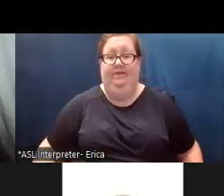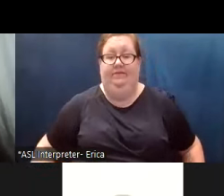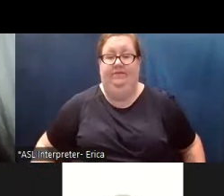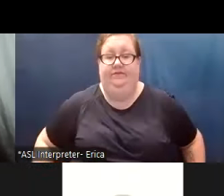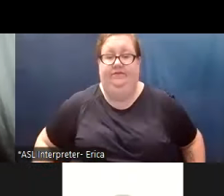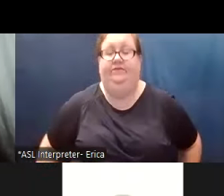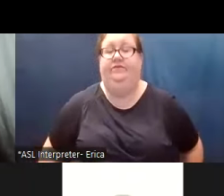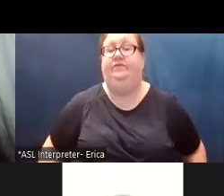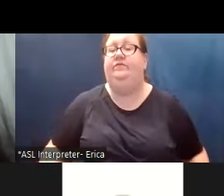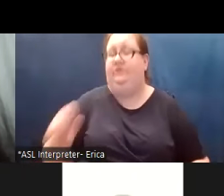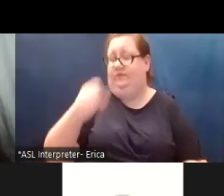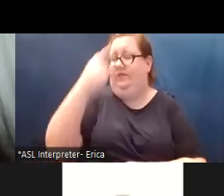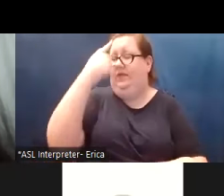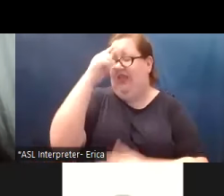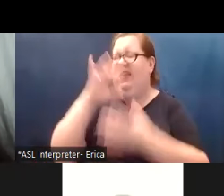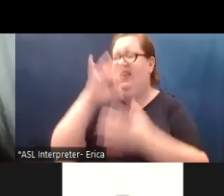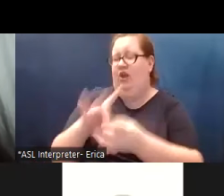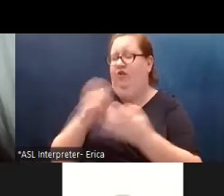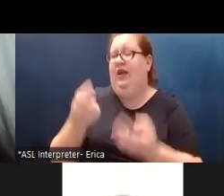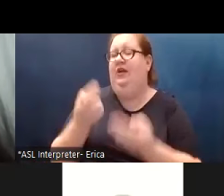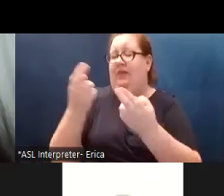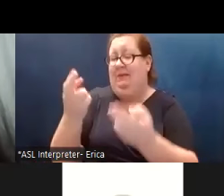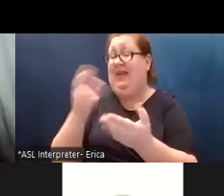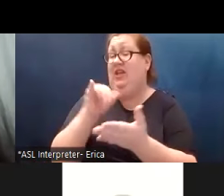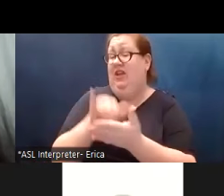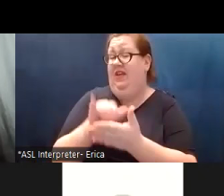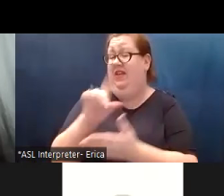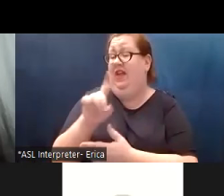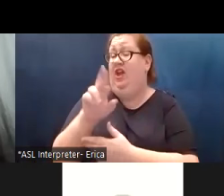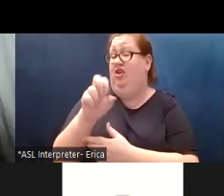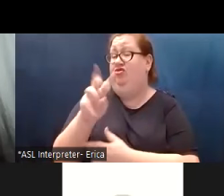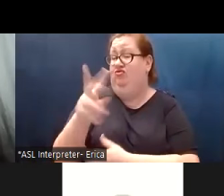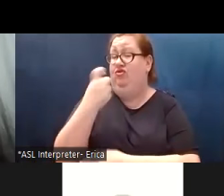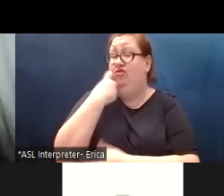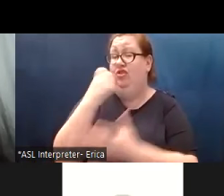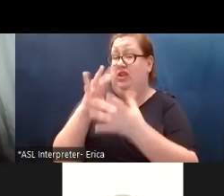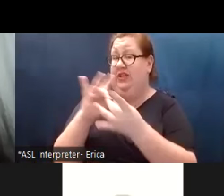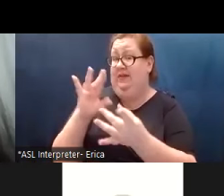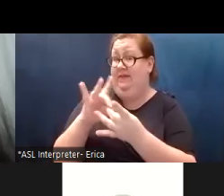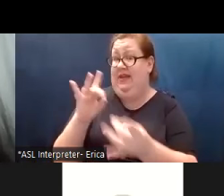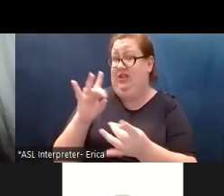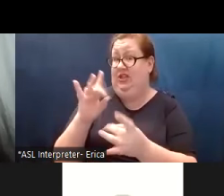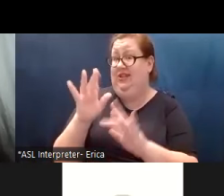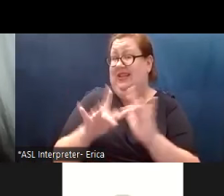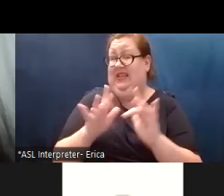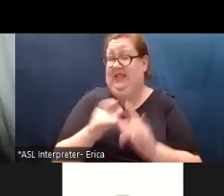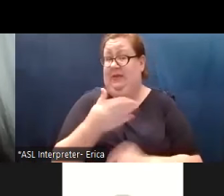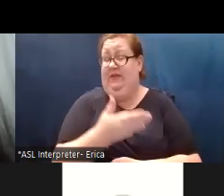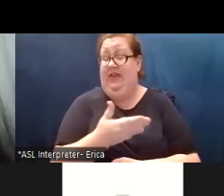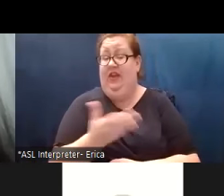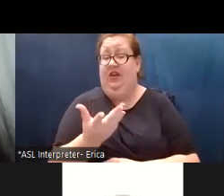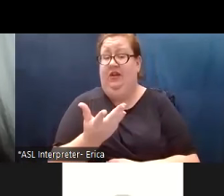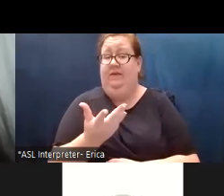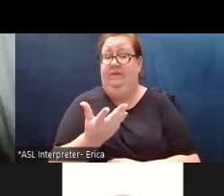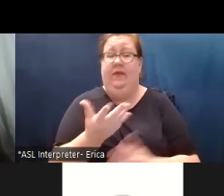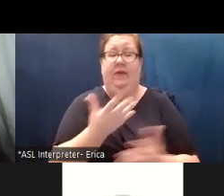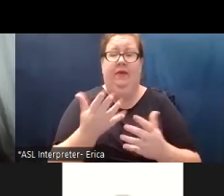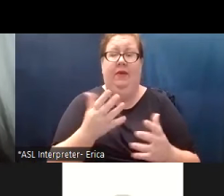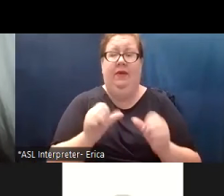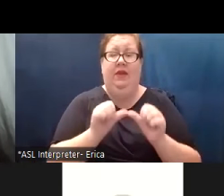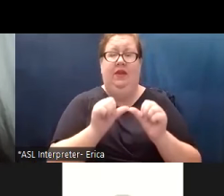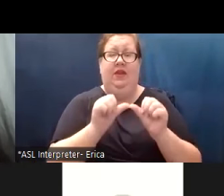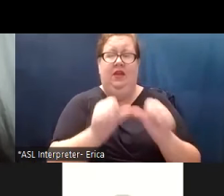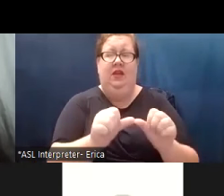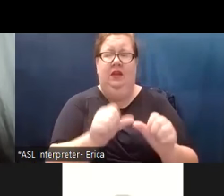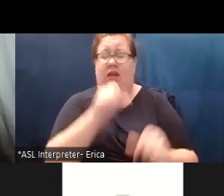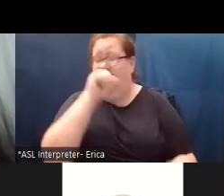Yeah, I think a related recommendation that that Drew just mentioned, skip over there maybe, unless there's any other thoughts on continuation of Resilient New Jersey.